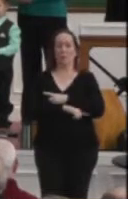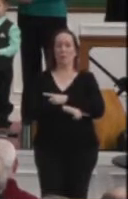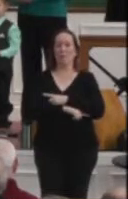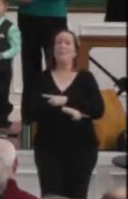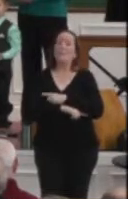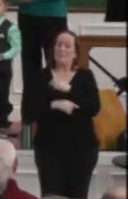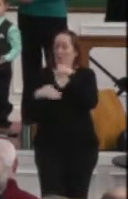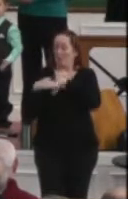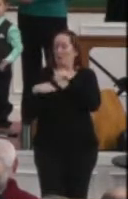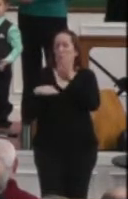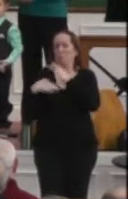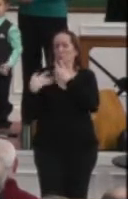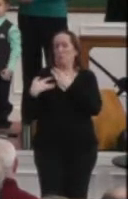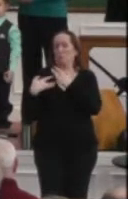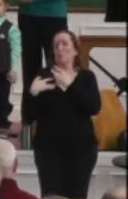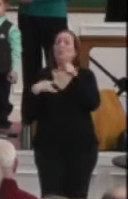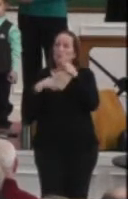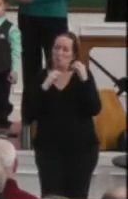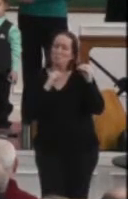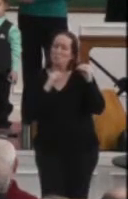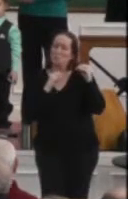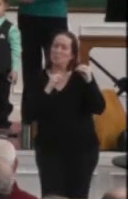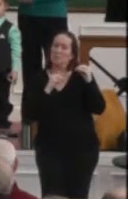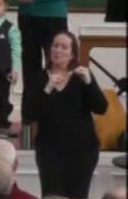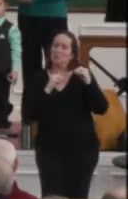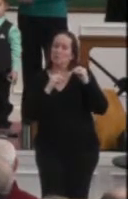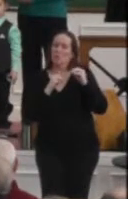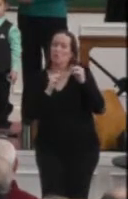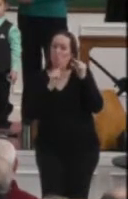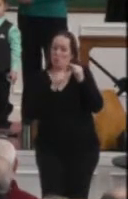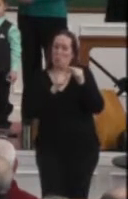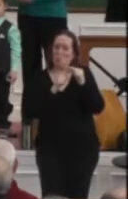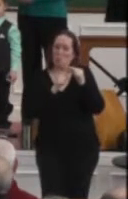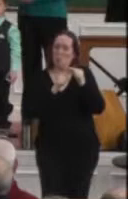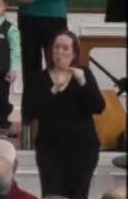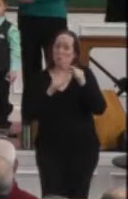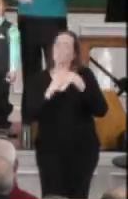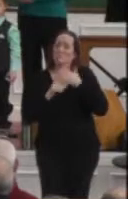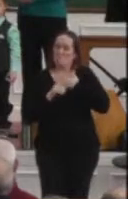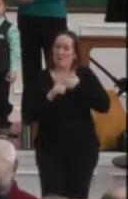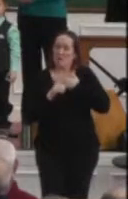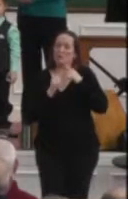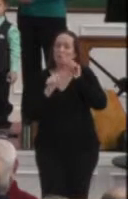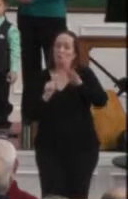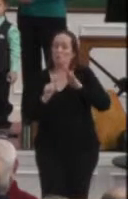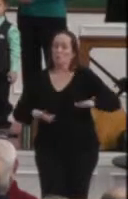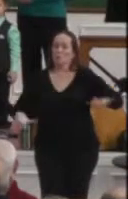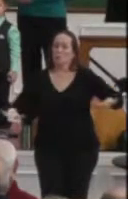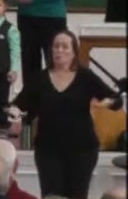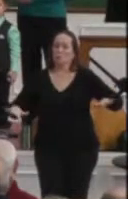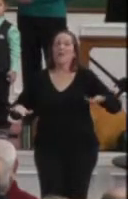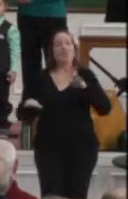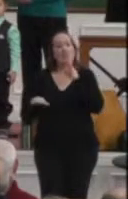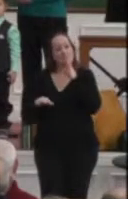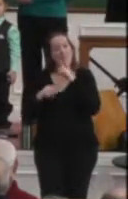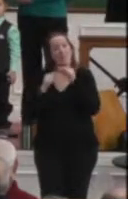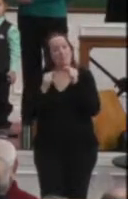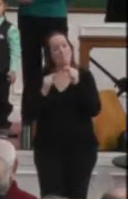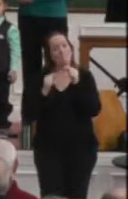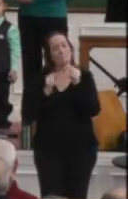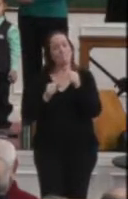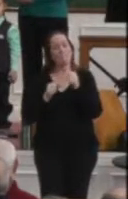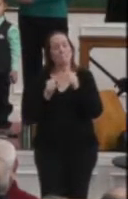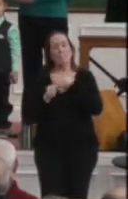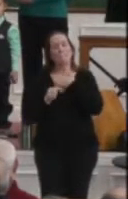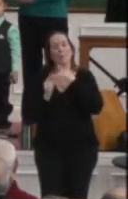heart, and you shall teach them diligently to your children, and shall talk of them when you sit at your house, and when you walk by the